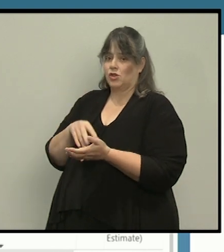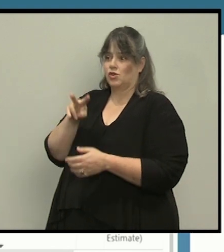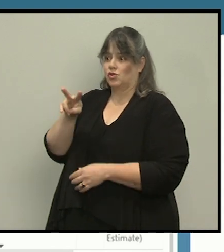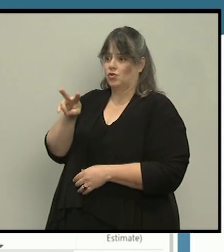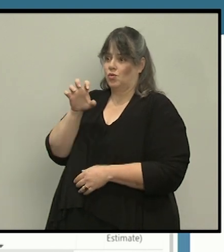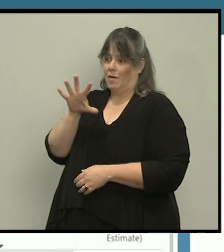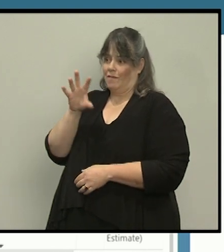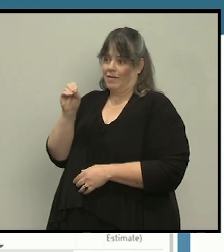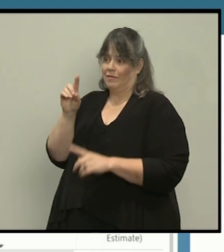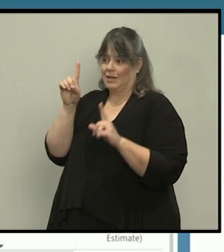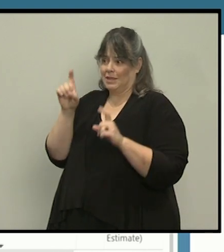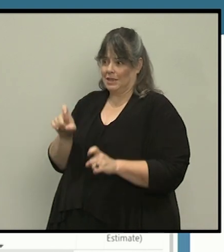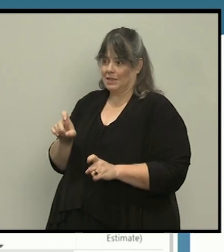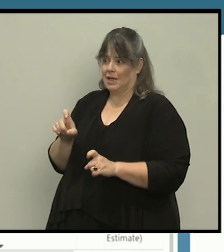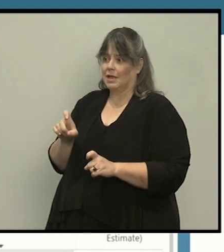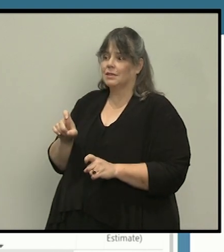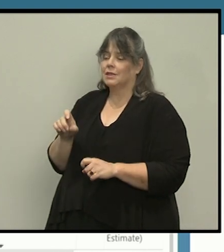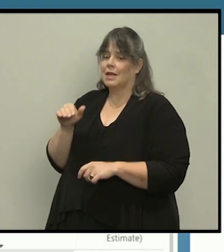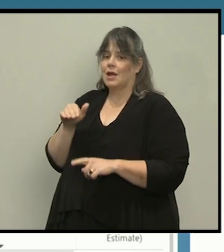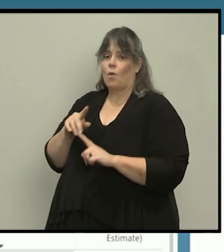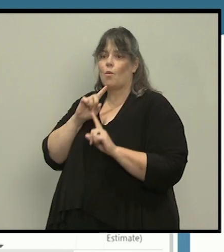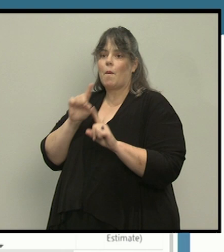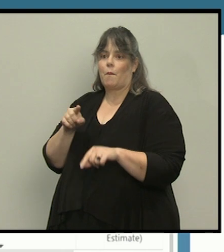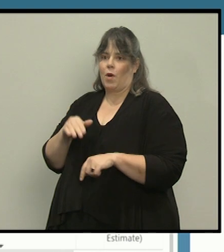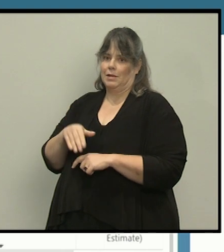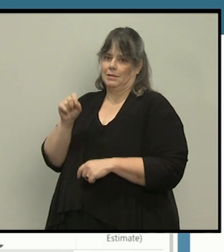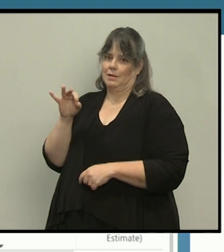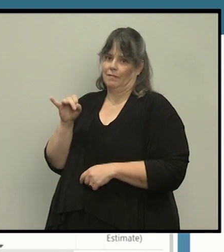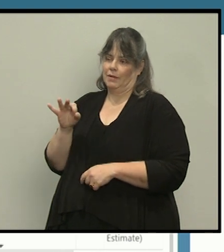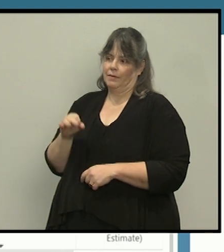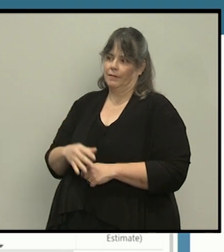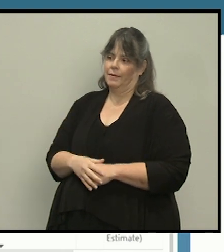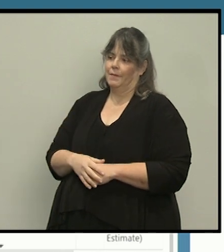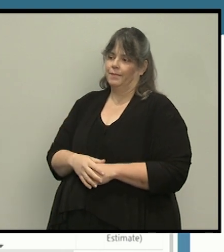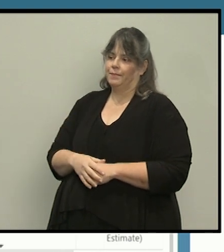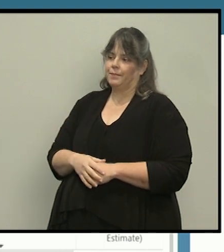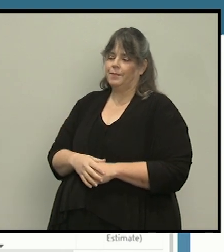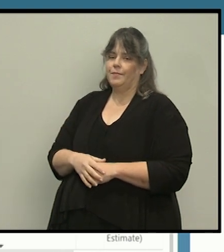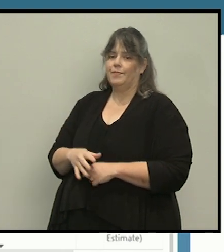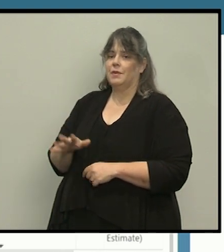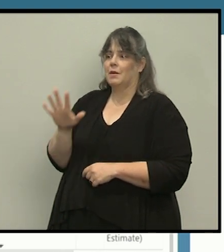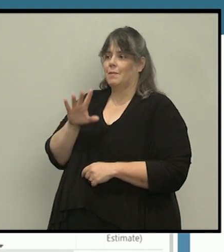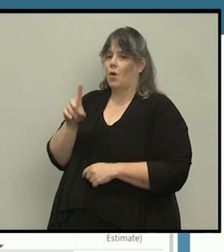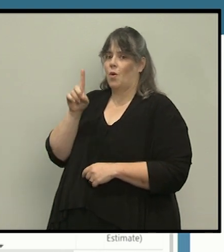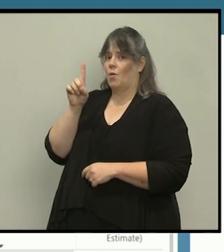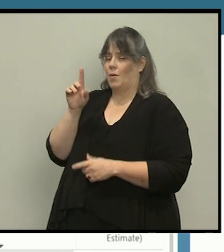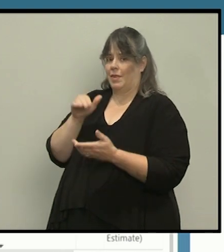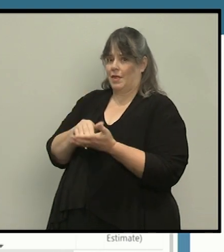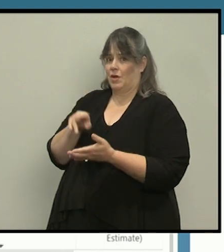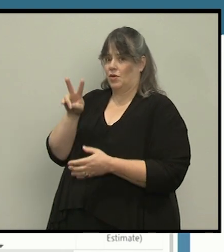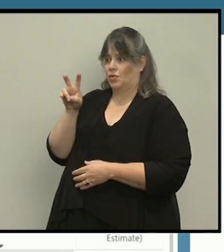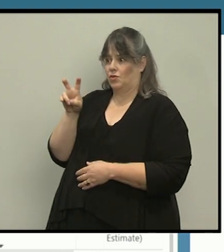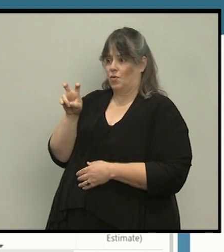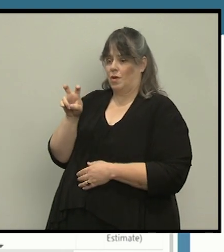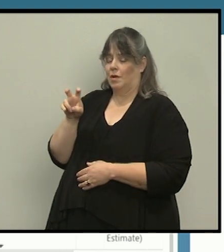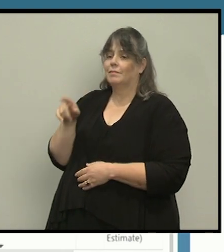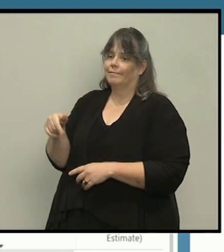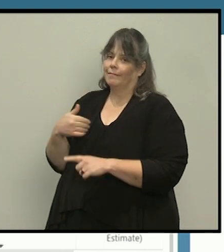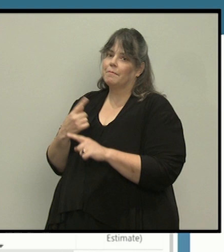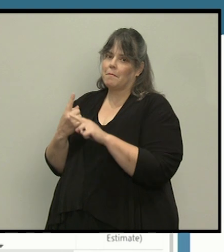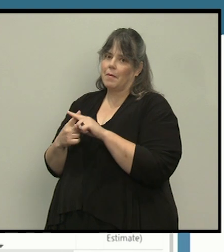11,250 tests that have been reported in San Francisco, and about 1,200 are